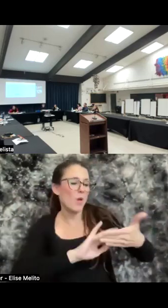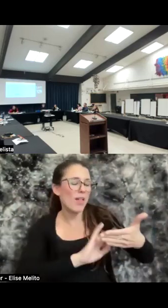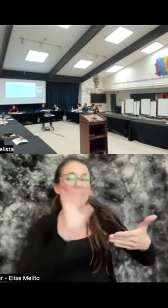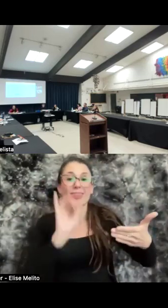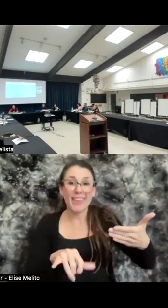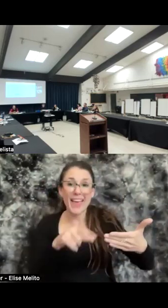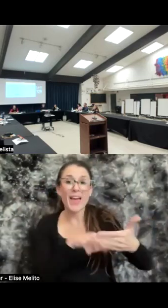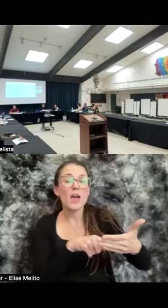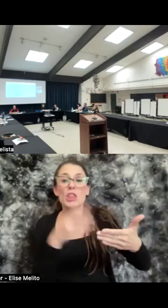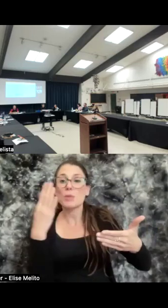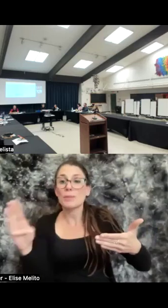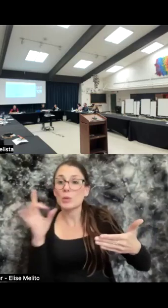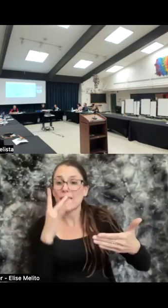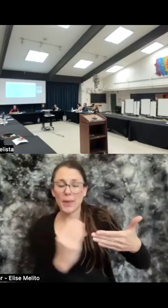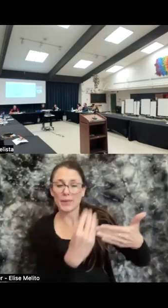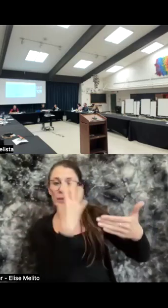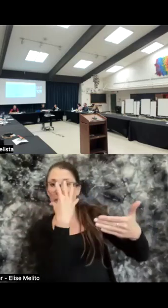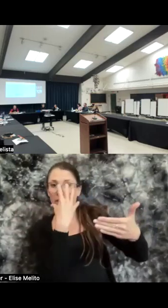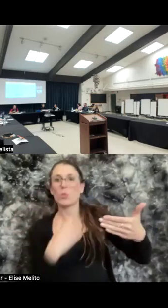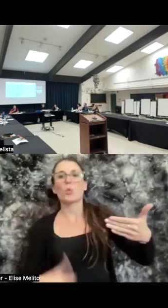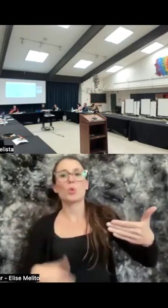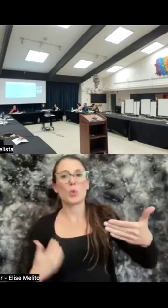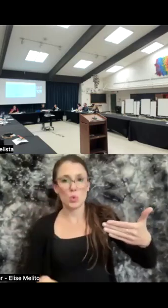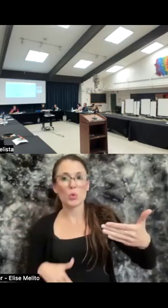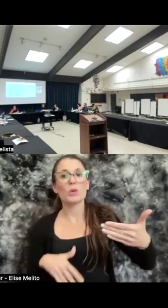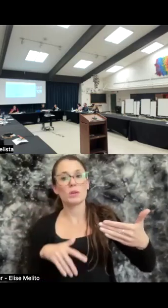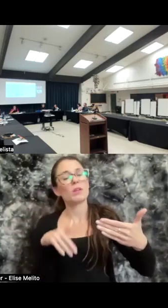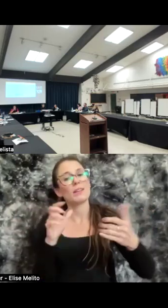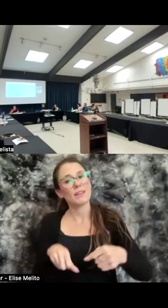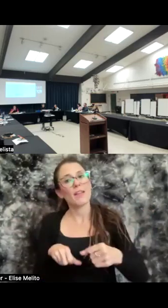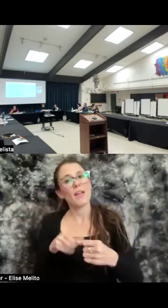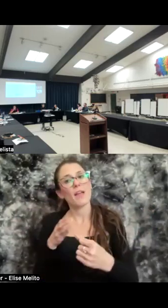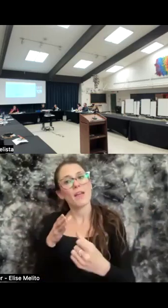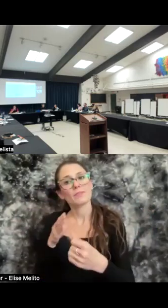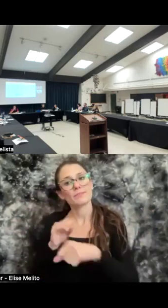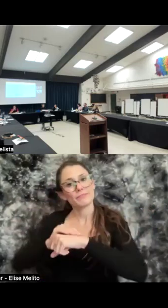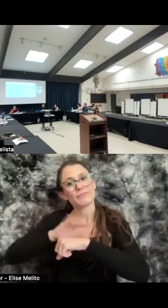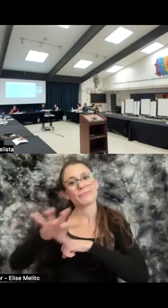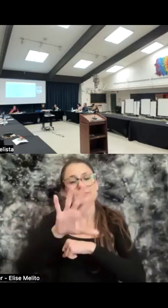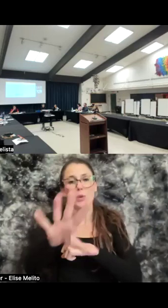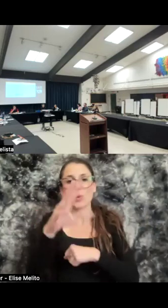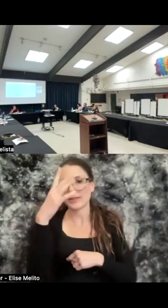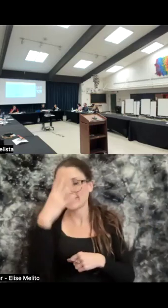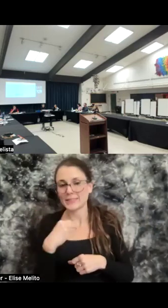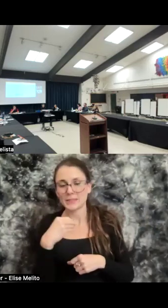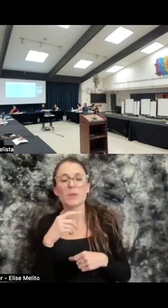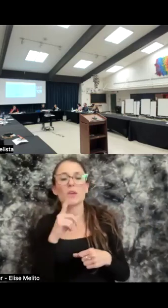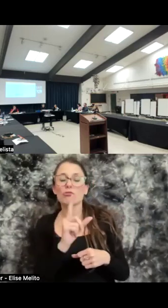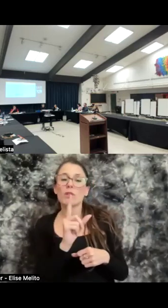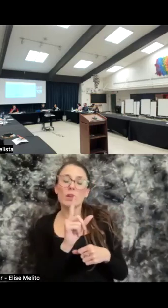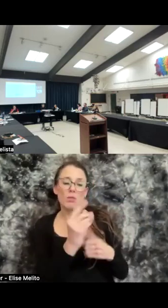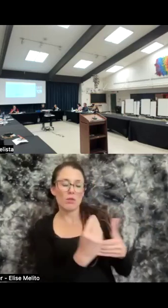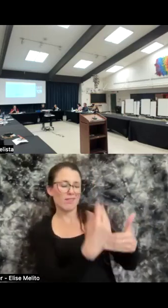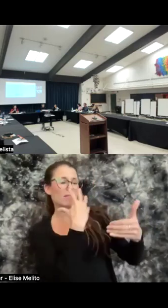Game Boys, all those things, anything with a screen, actually just, our brain goes into this